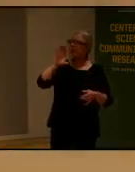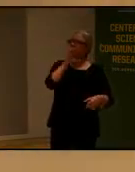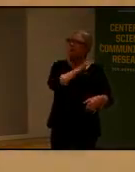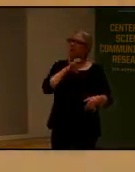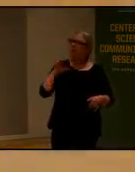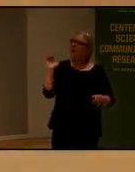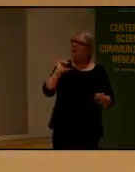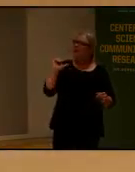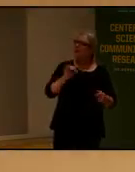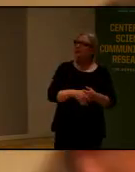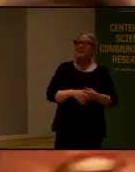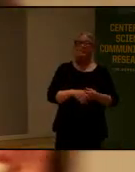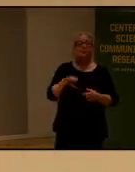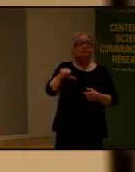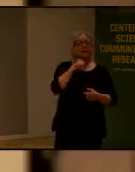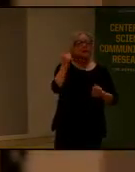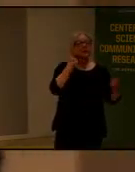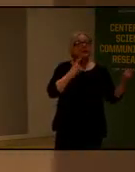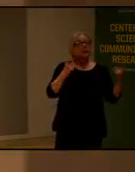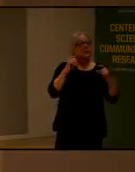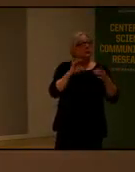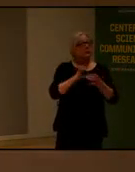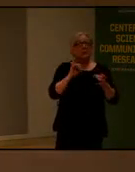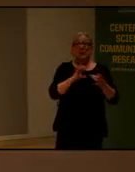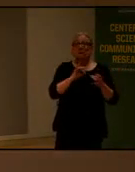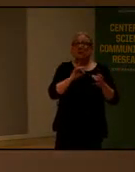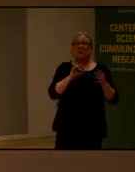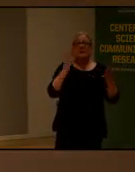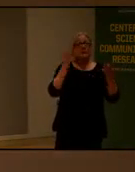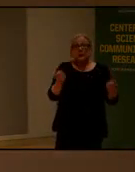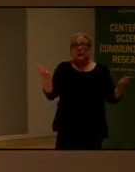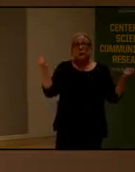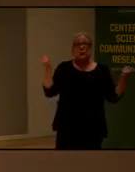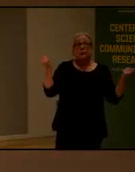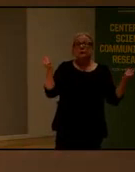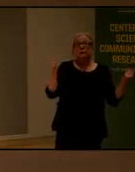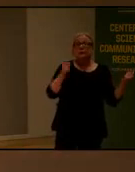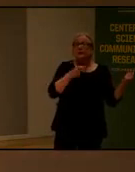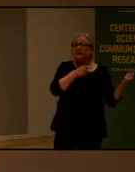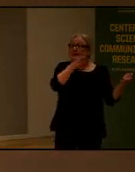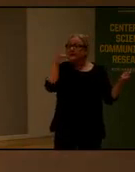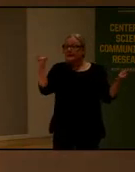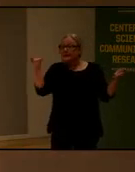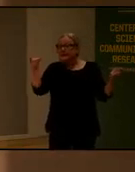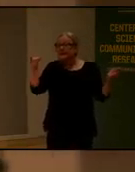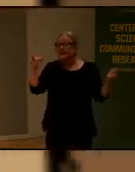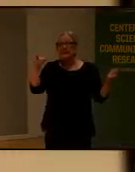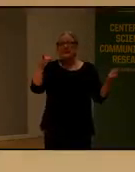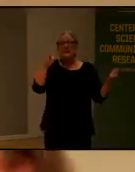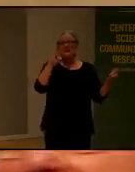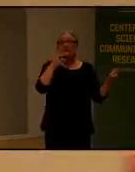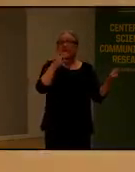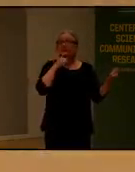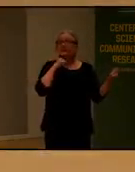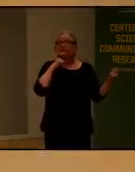Other questions, comments, solutions that people see? Yeah, Torsten.